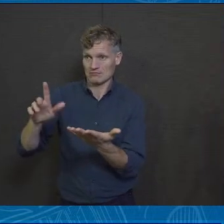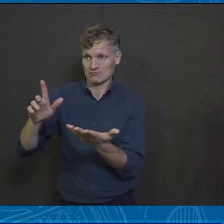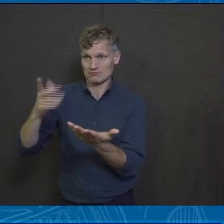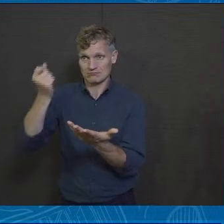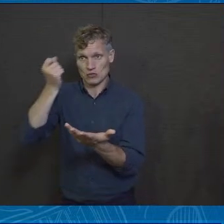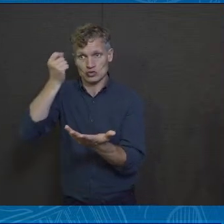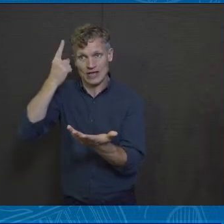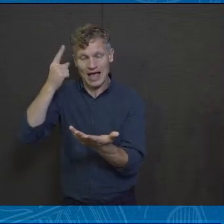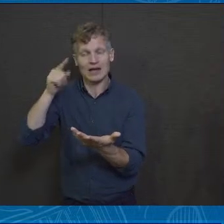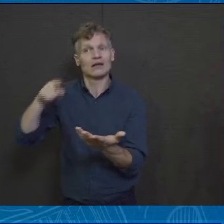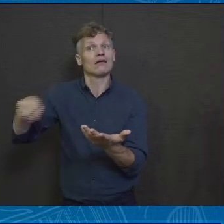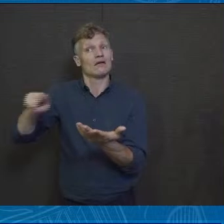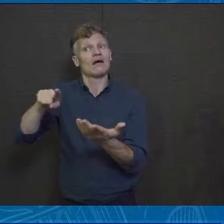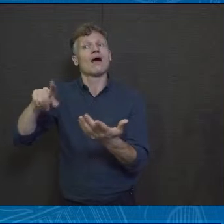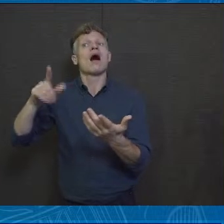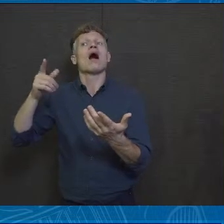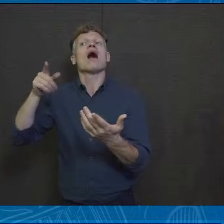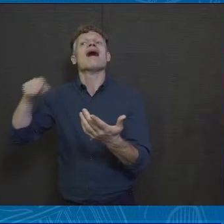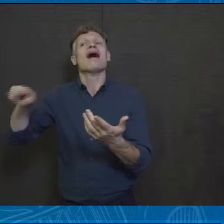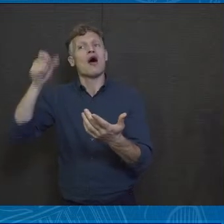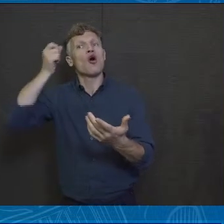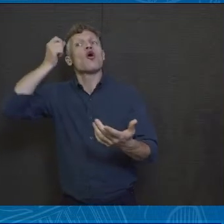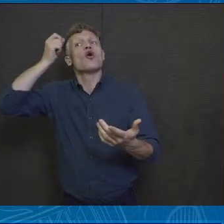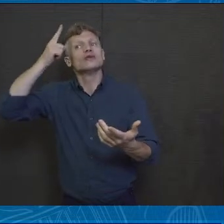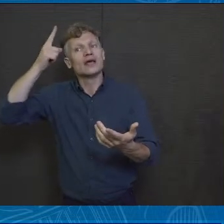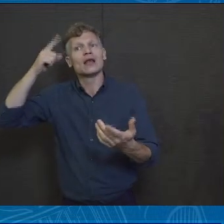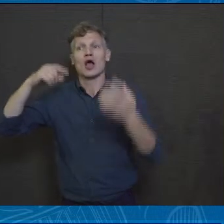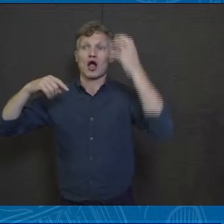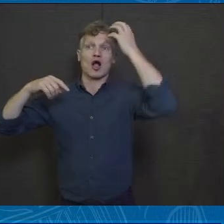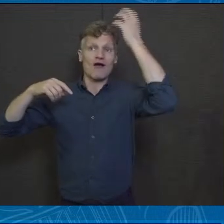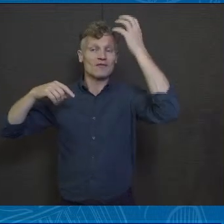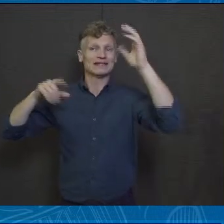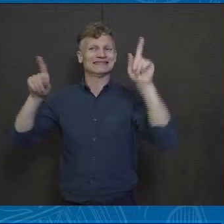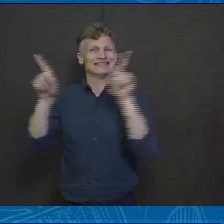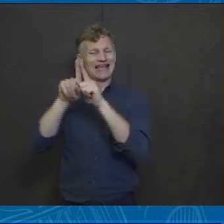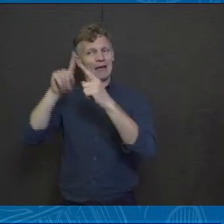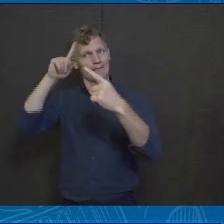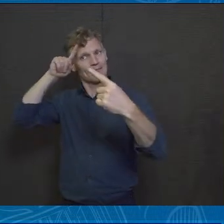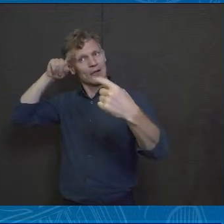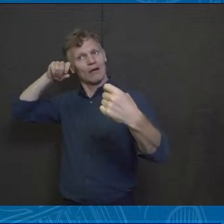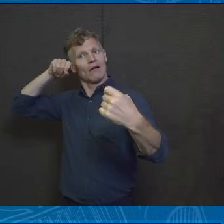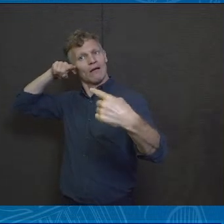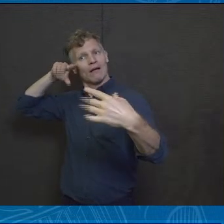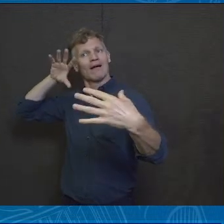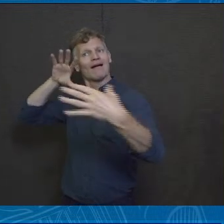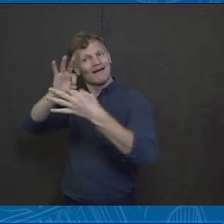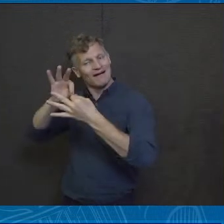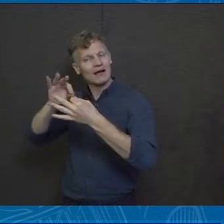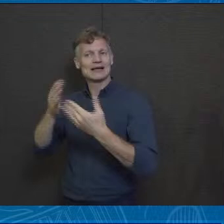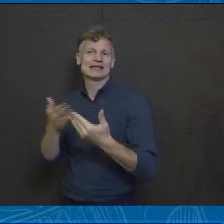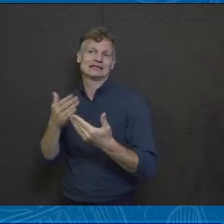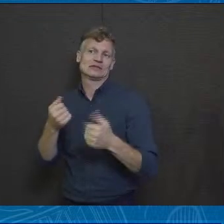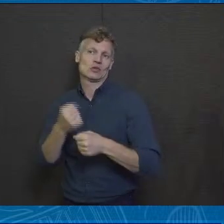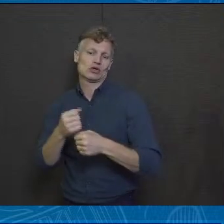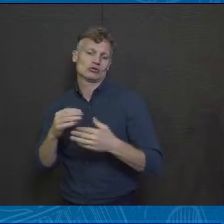mutual understanding, so it's easy for us to work with the community. But first thing first is actually to